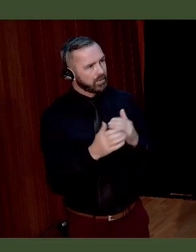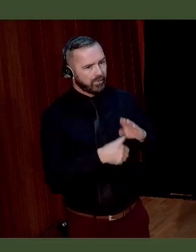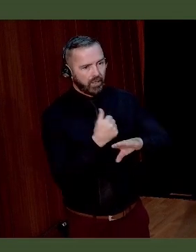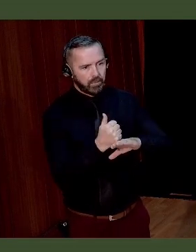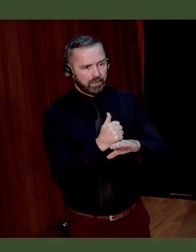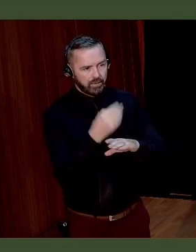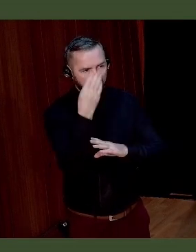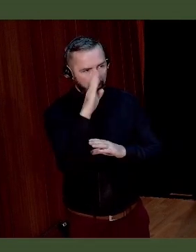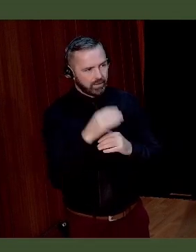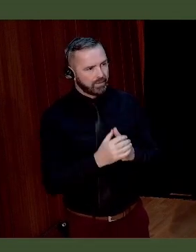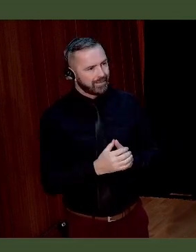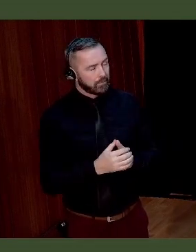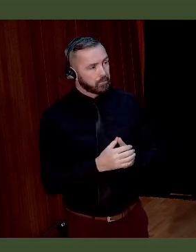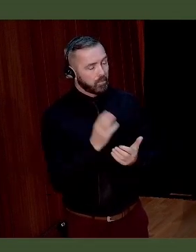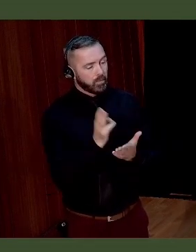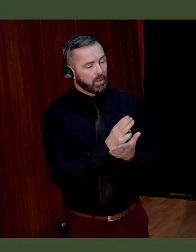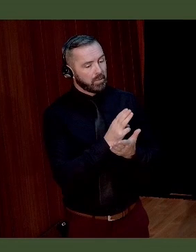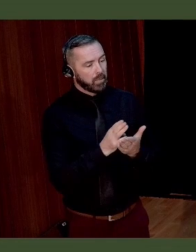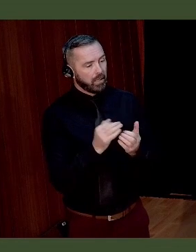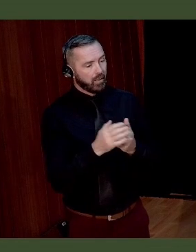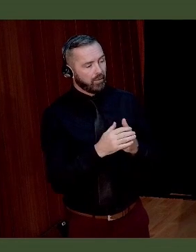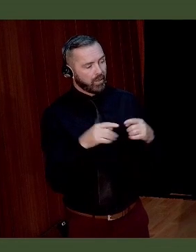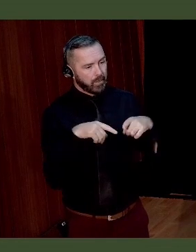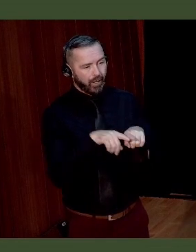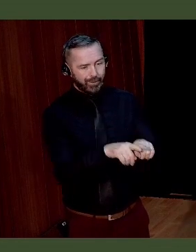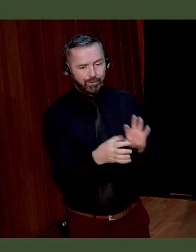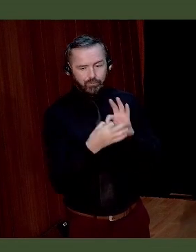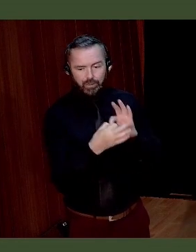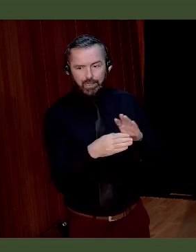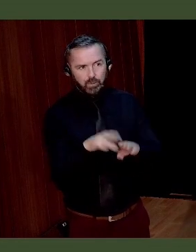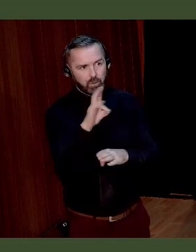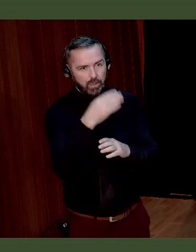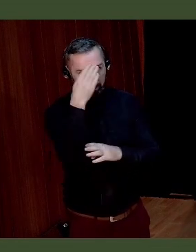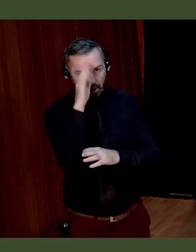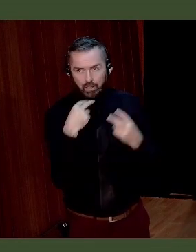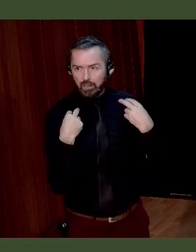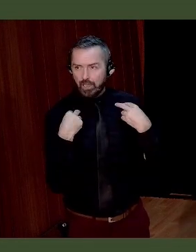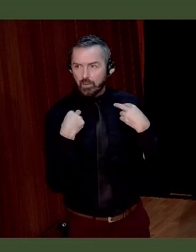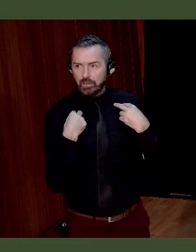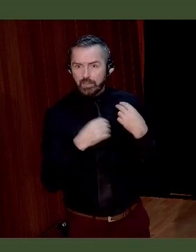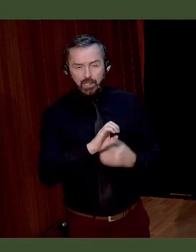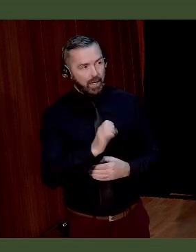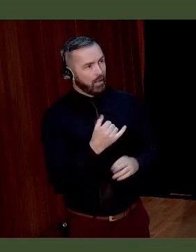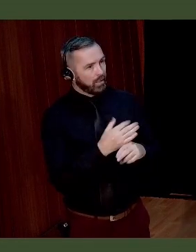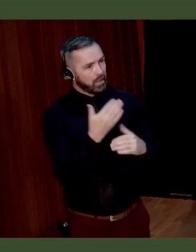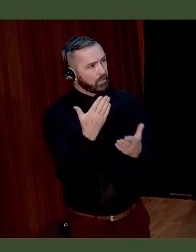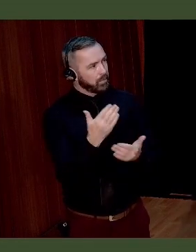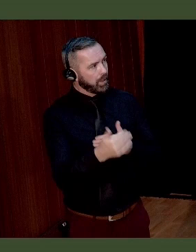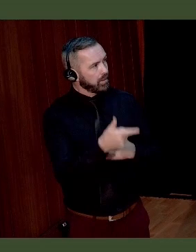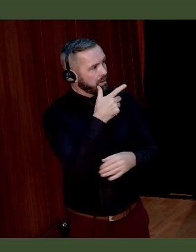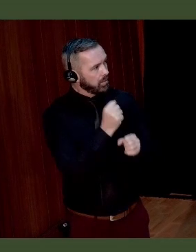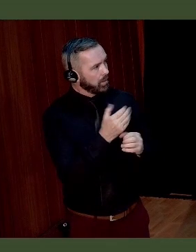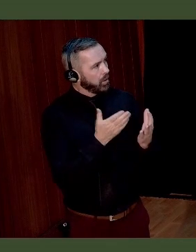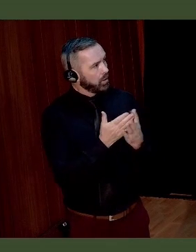state. Part of the paradox relating with the question of the Irish language early in the period that we're talking about,